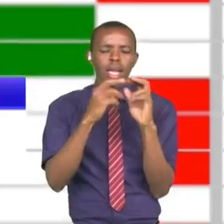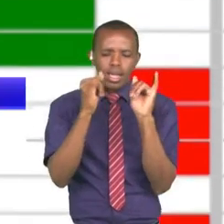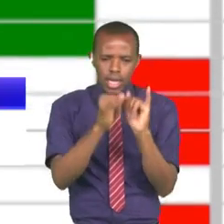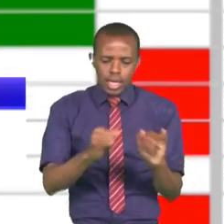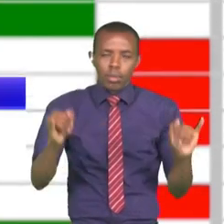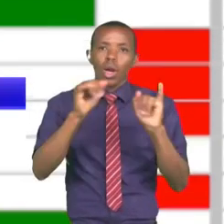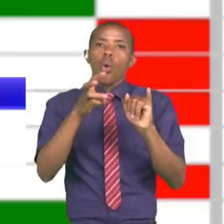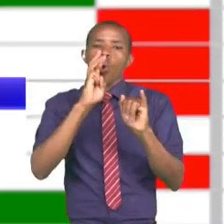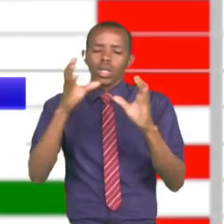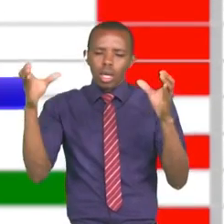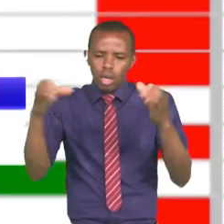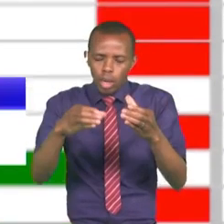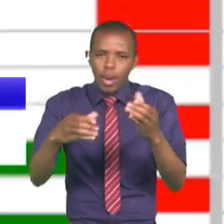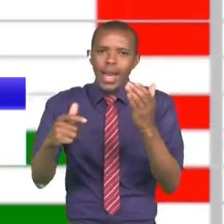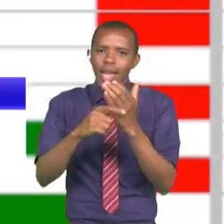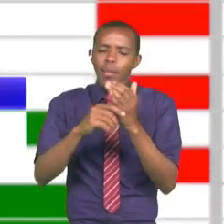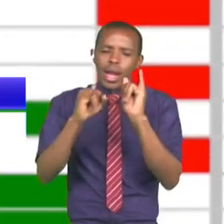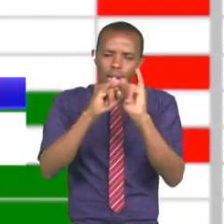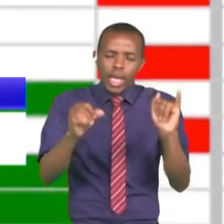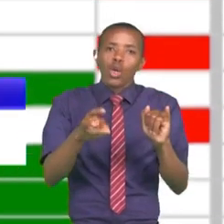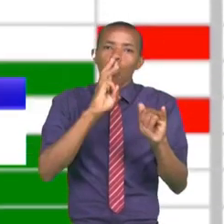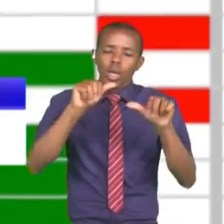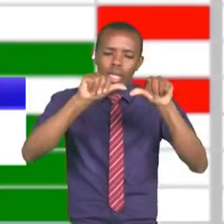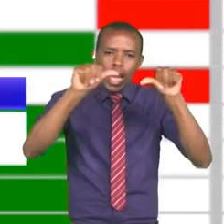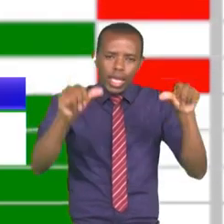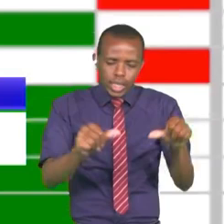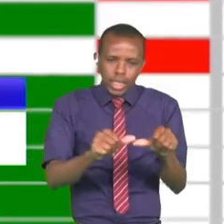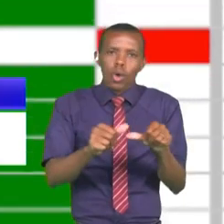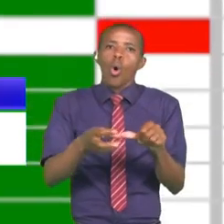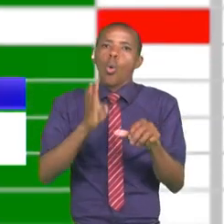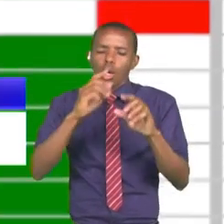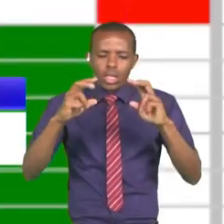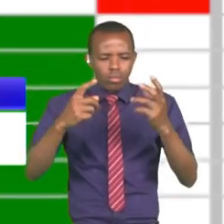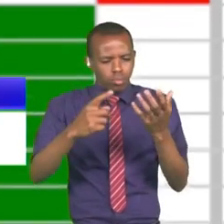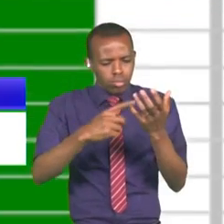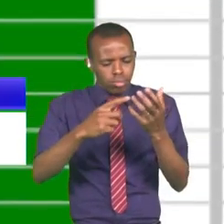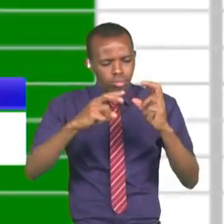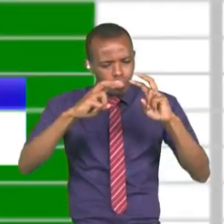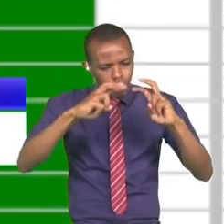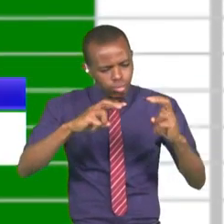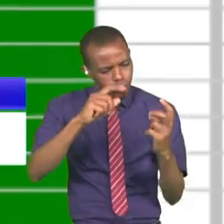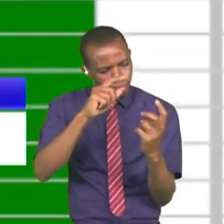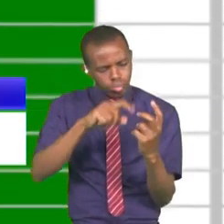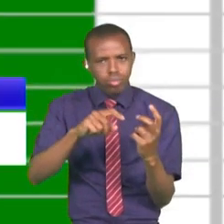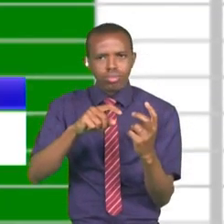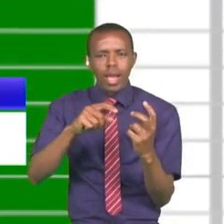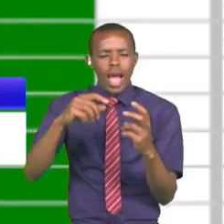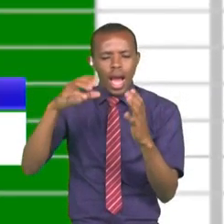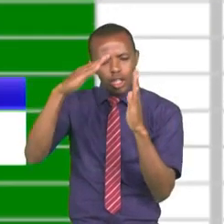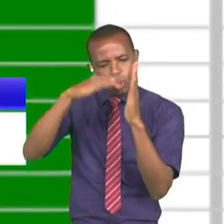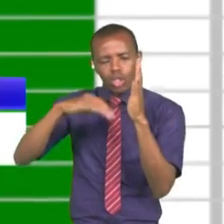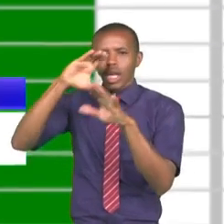water company by the name Clean Water Agency for water analysis tests, and a week later we got the